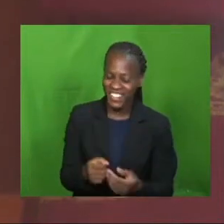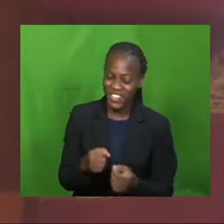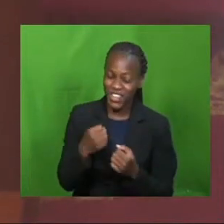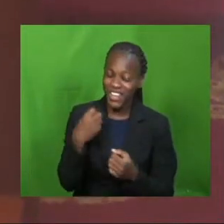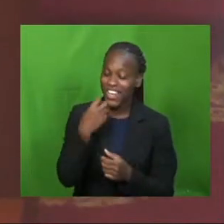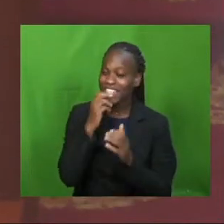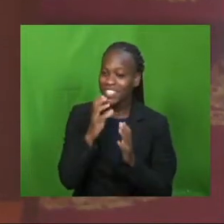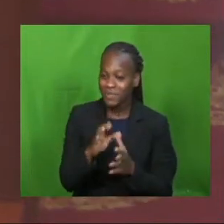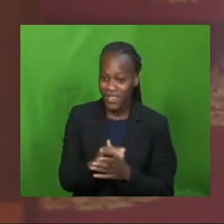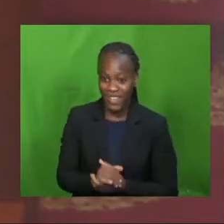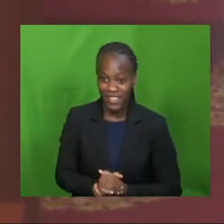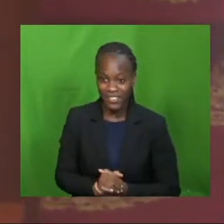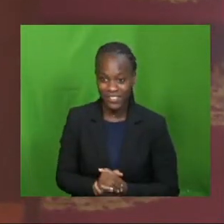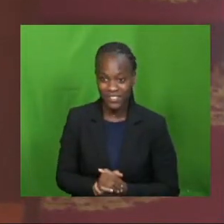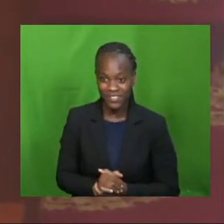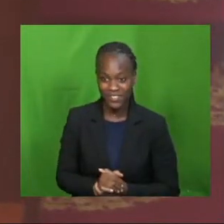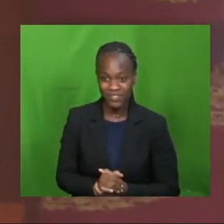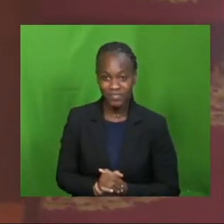just wanted